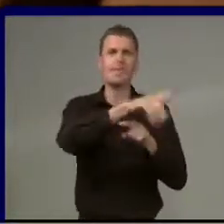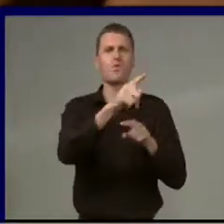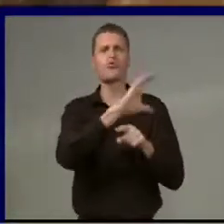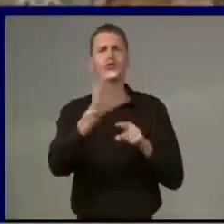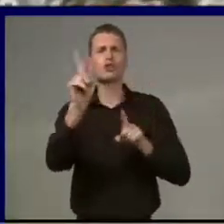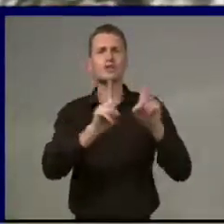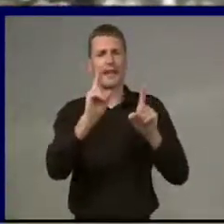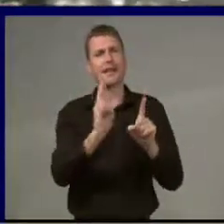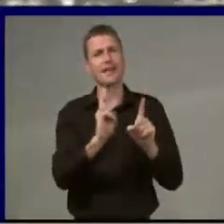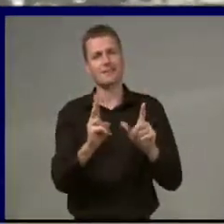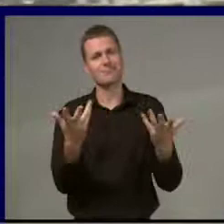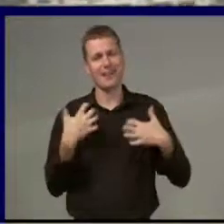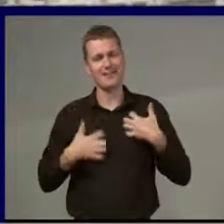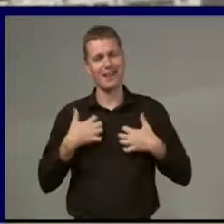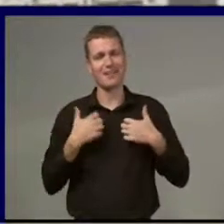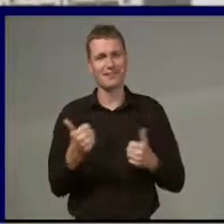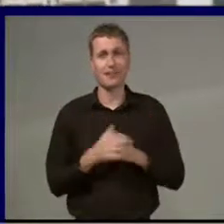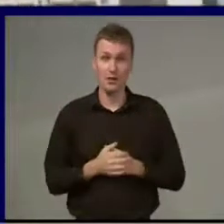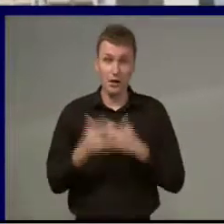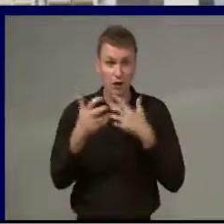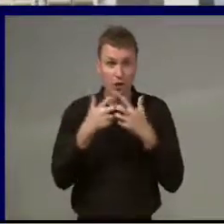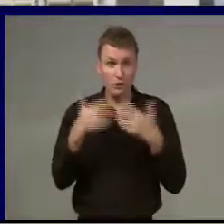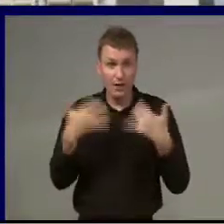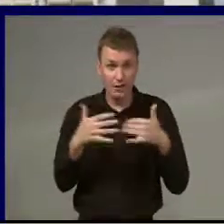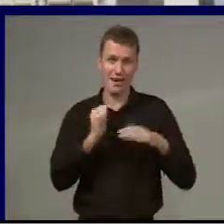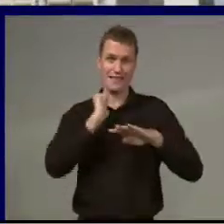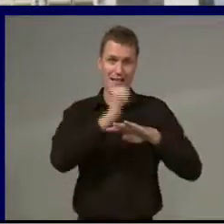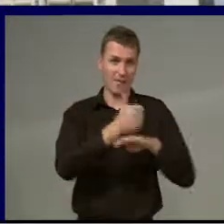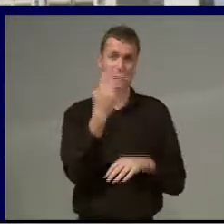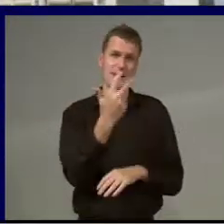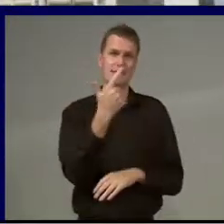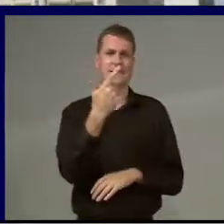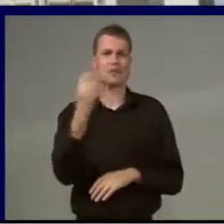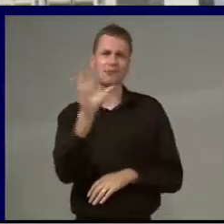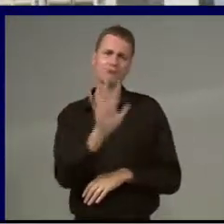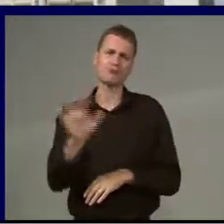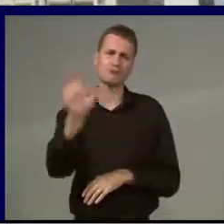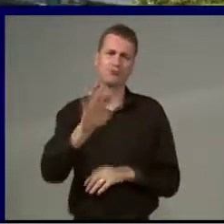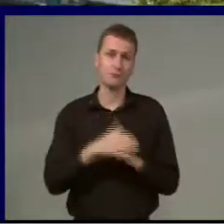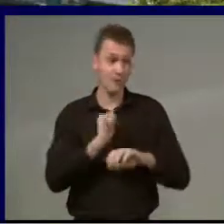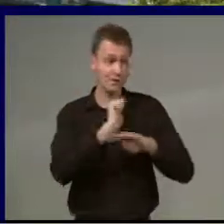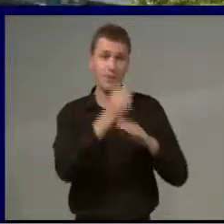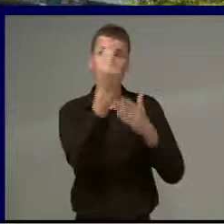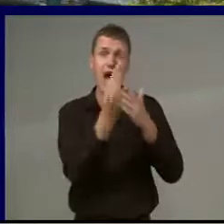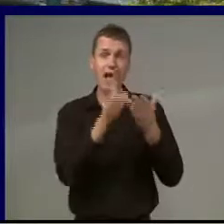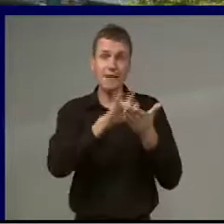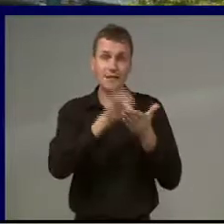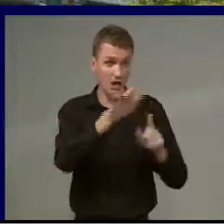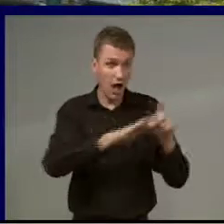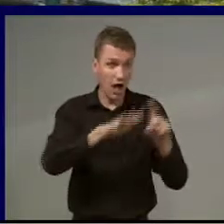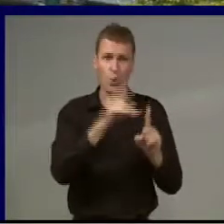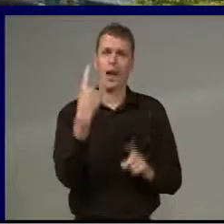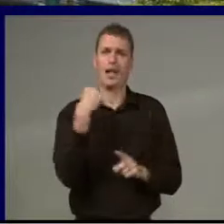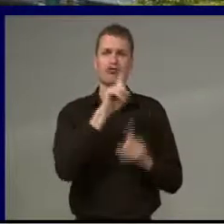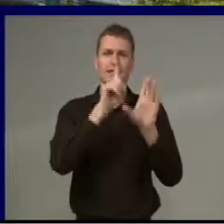exciting. The University of Canterbury began in the 1870s. It was housed on the Arts Centre site for 100